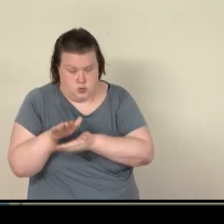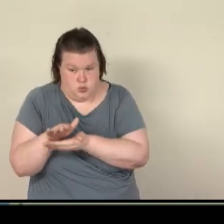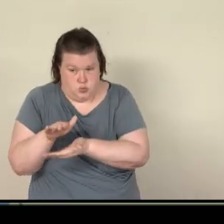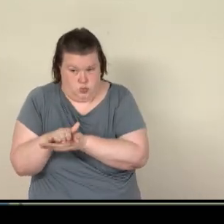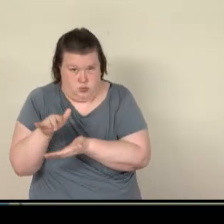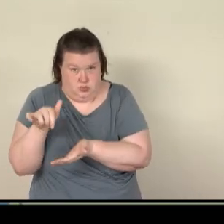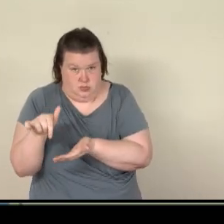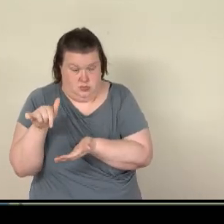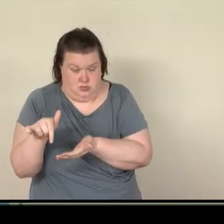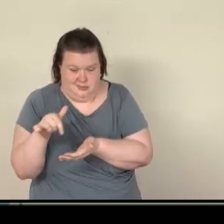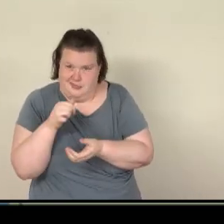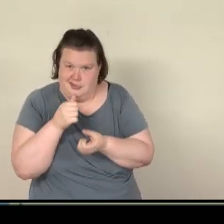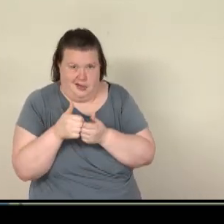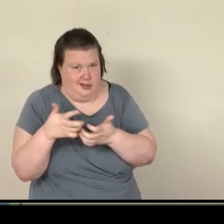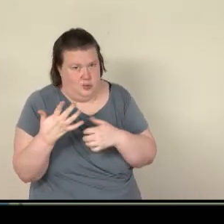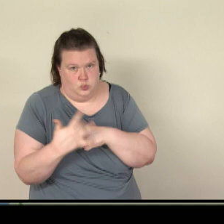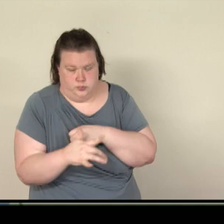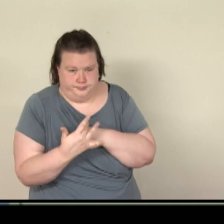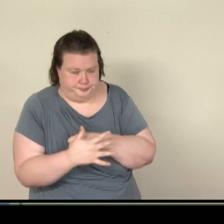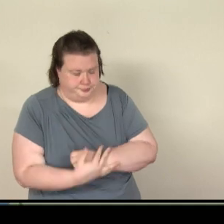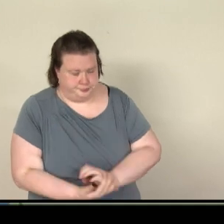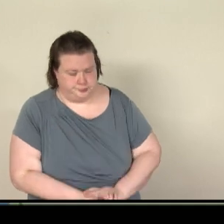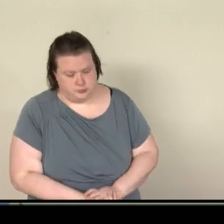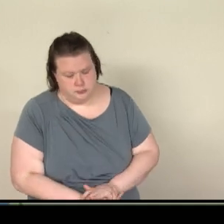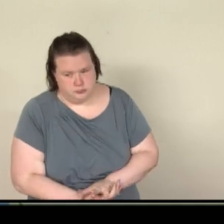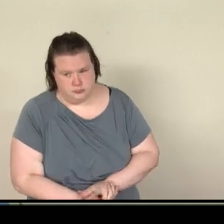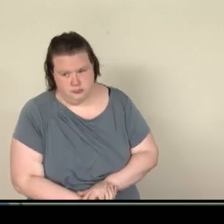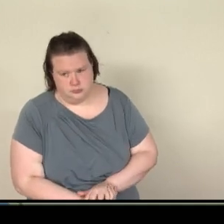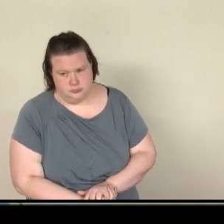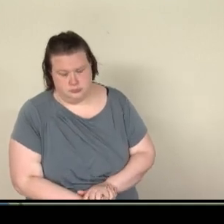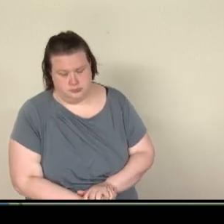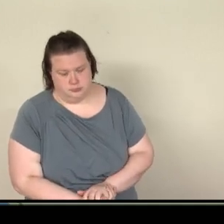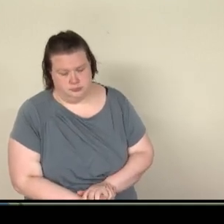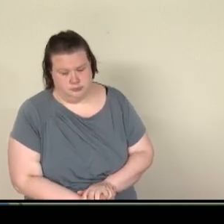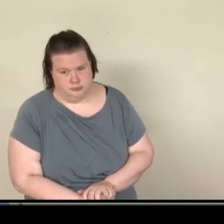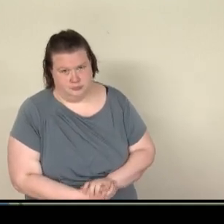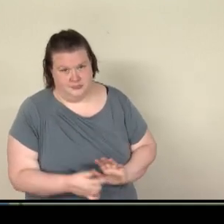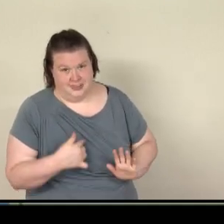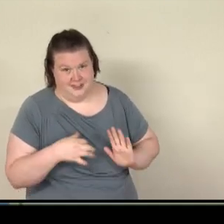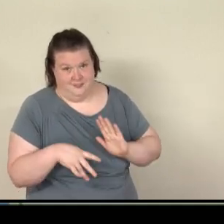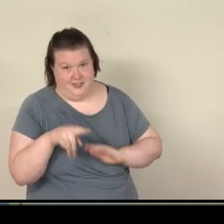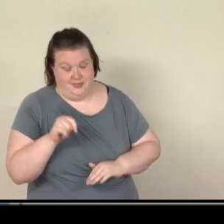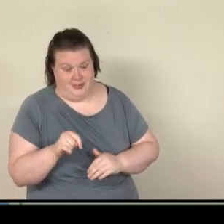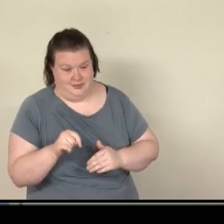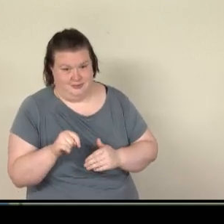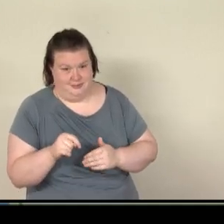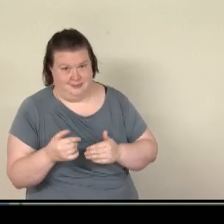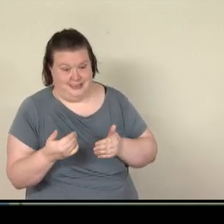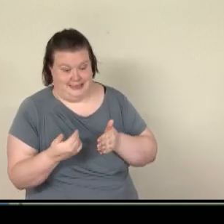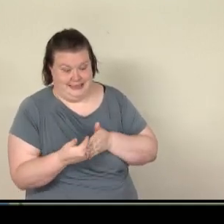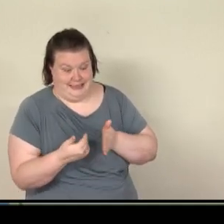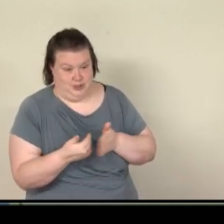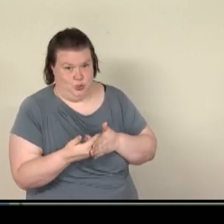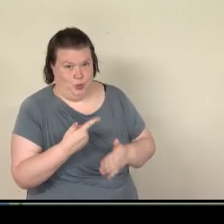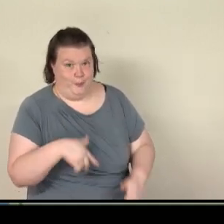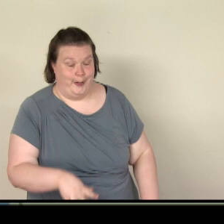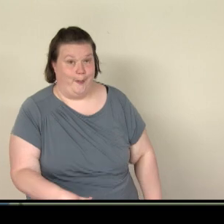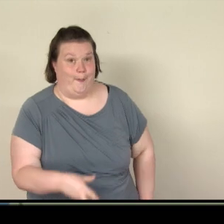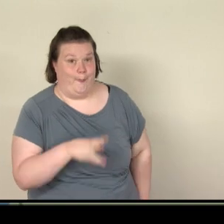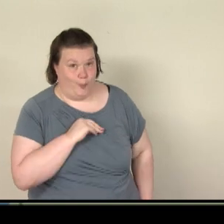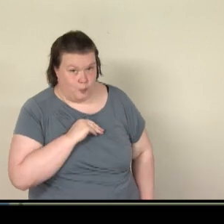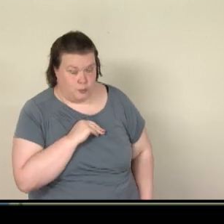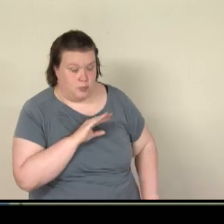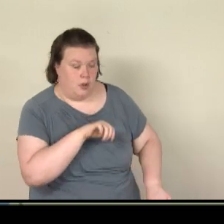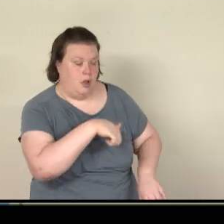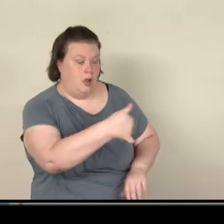proper, there's not much room. And I discovered that we own that property next door, but another